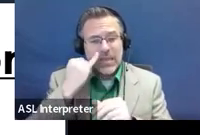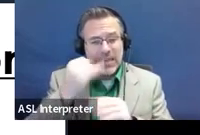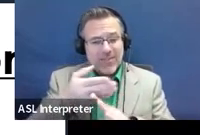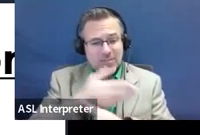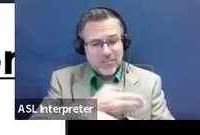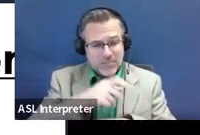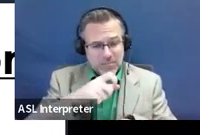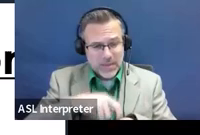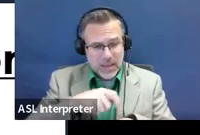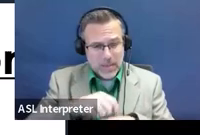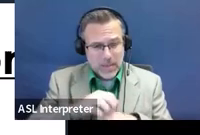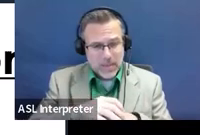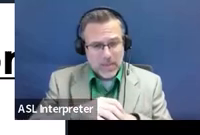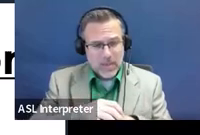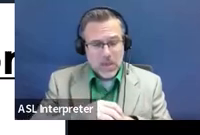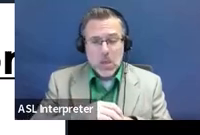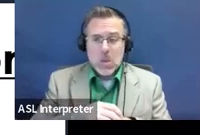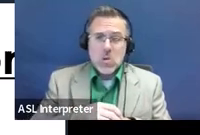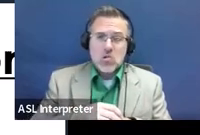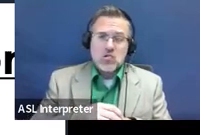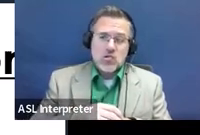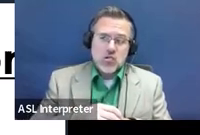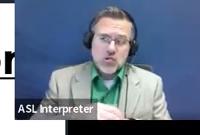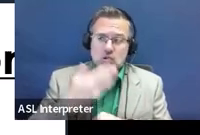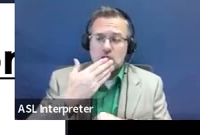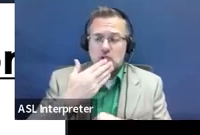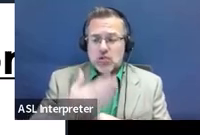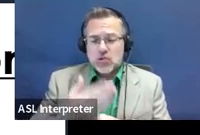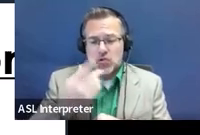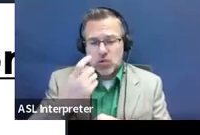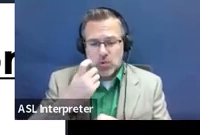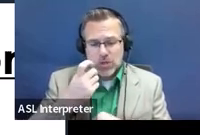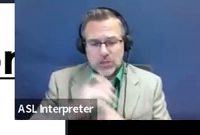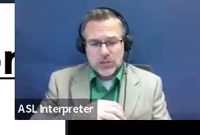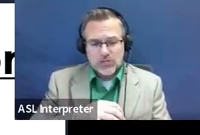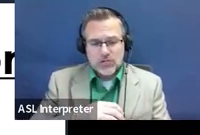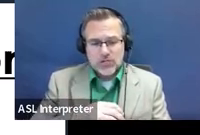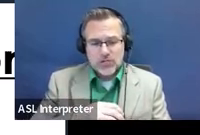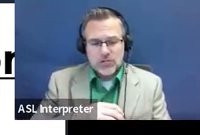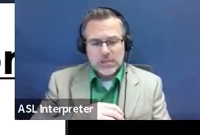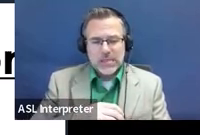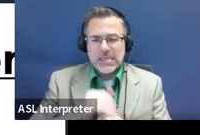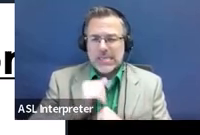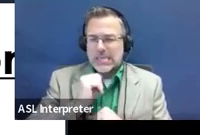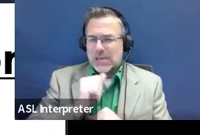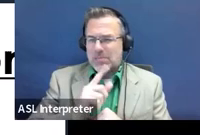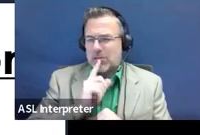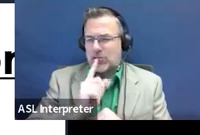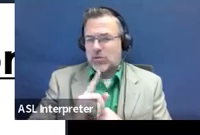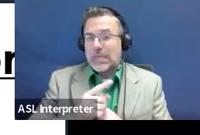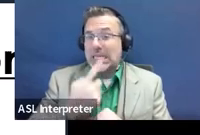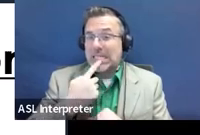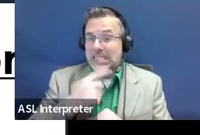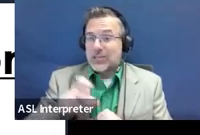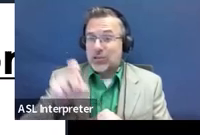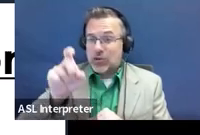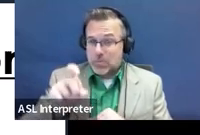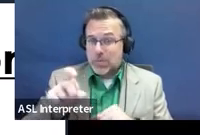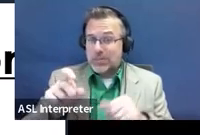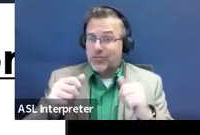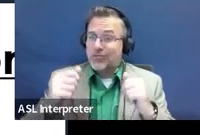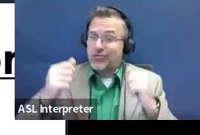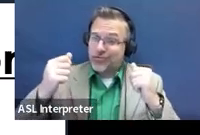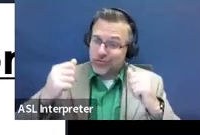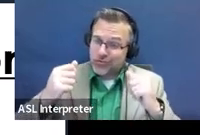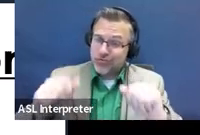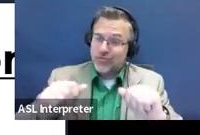That's a great question. I am not 100% sure, because it says that you really do need to make attempts. And it